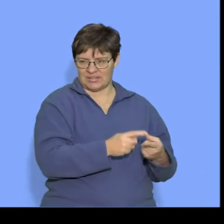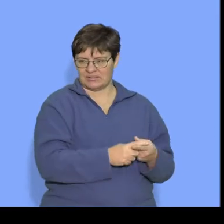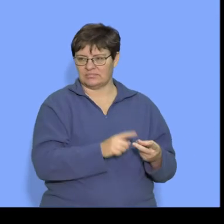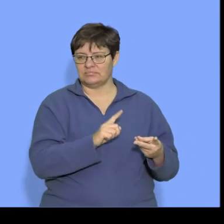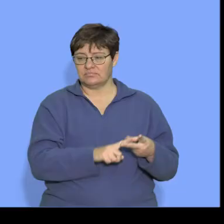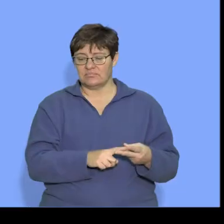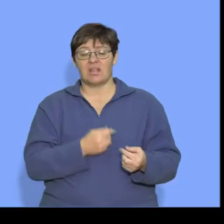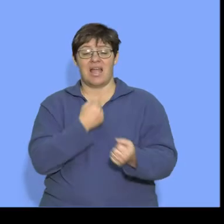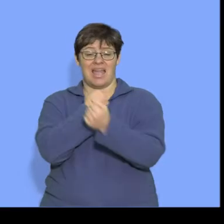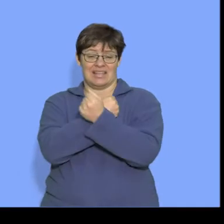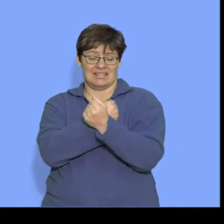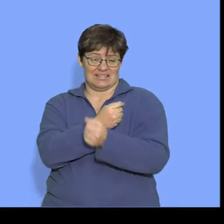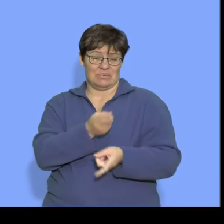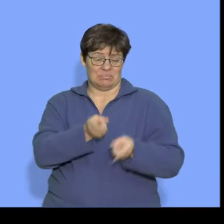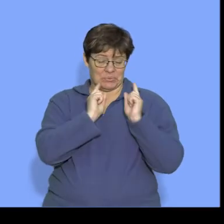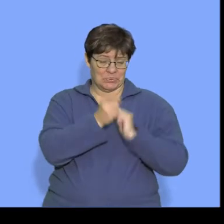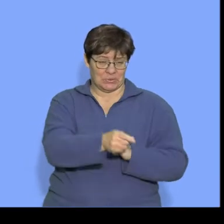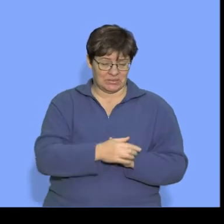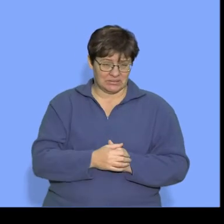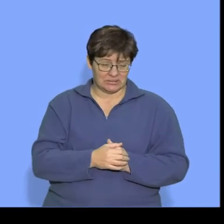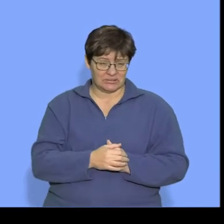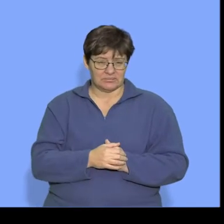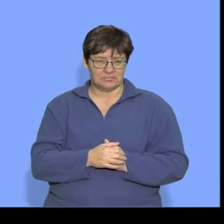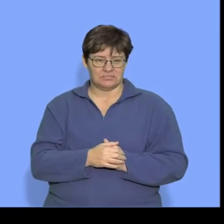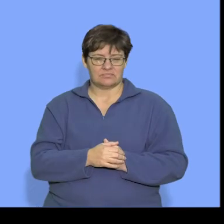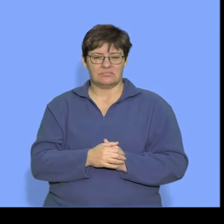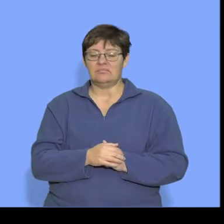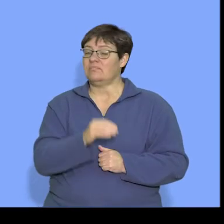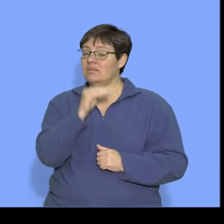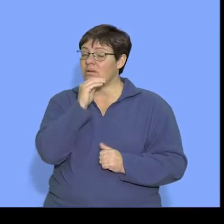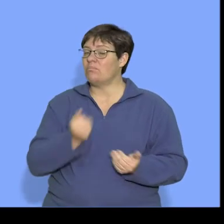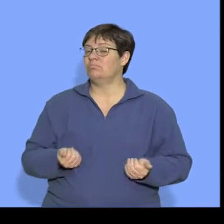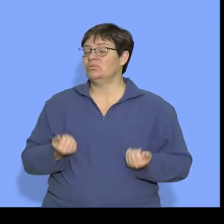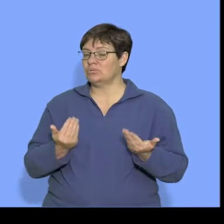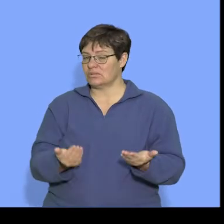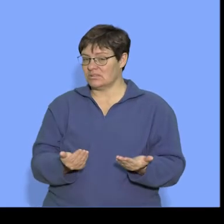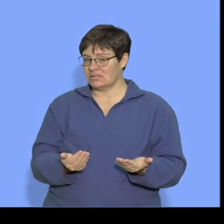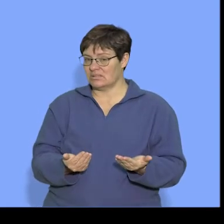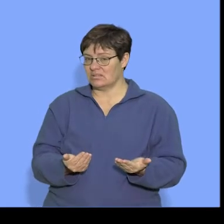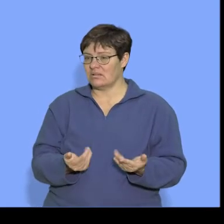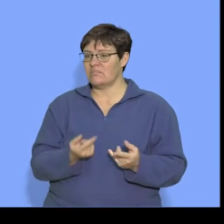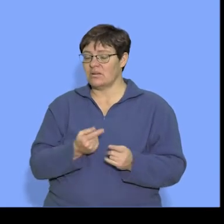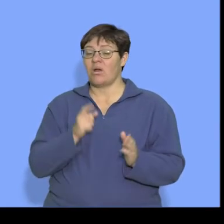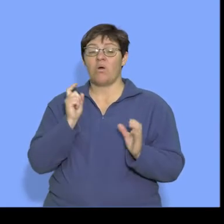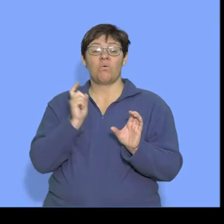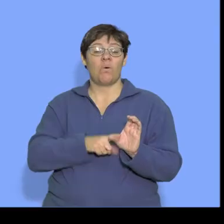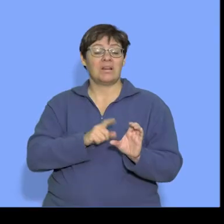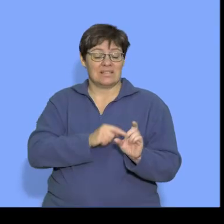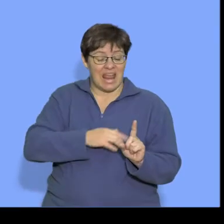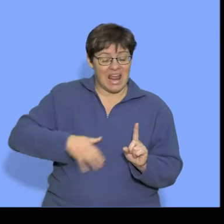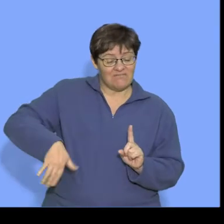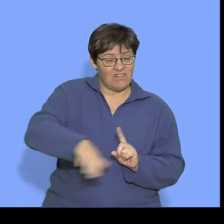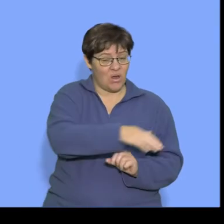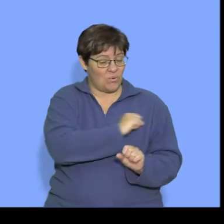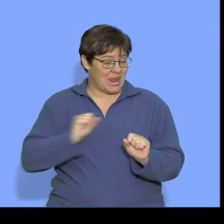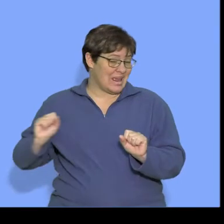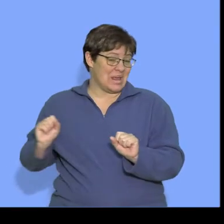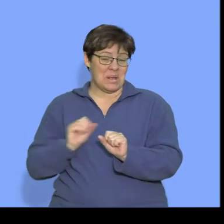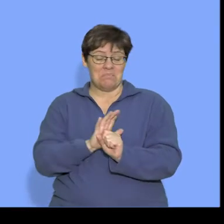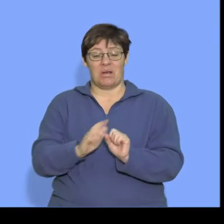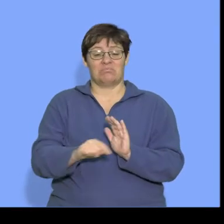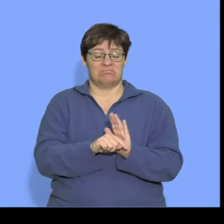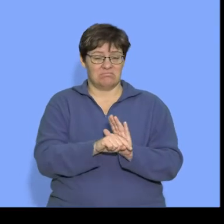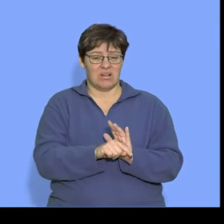waste, and again hazardous waste will point to waste that is produced that can affect the quality of the environment as well as other living